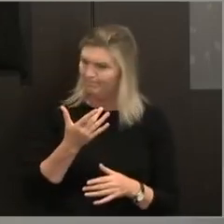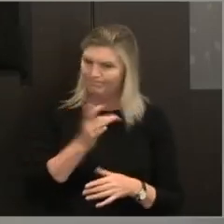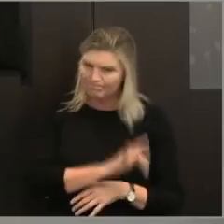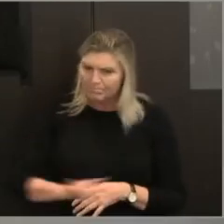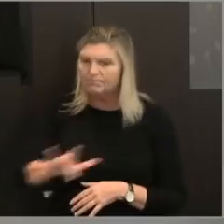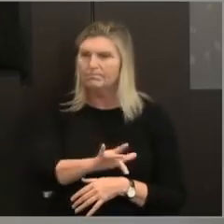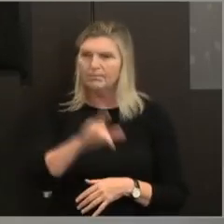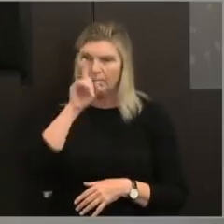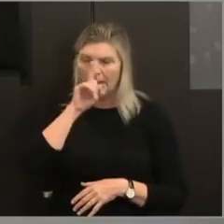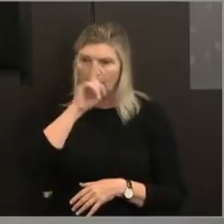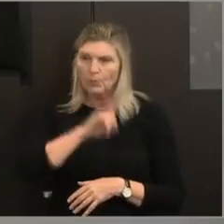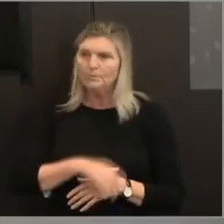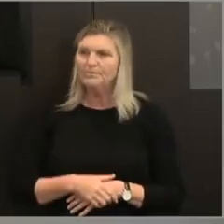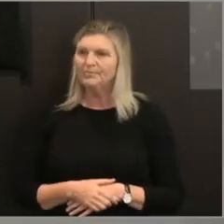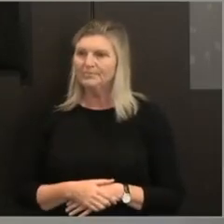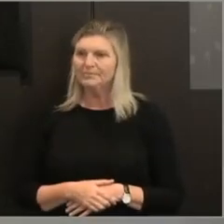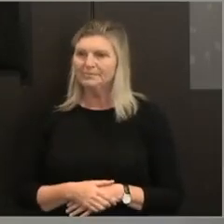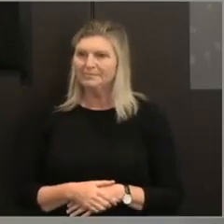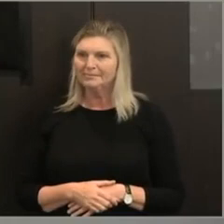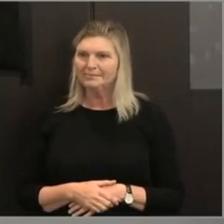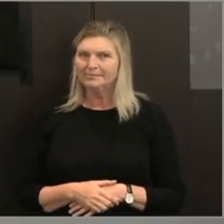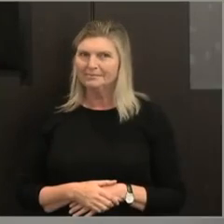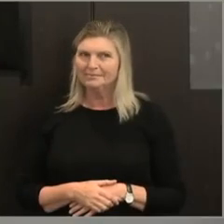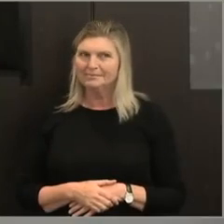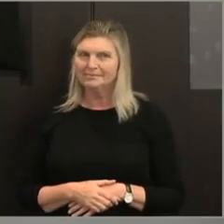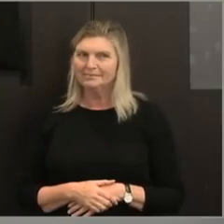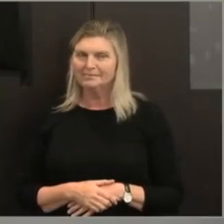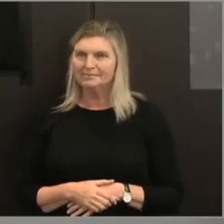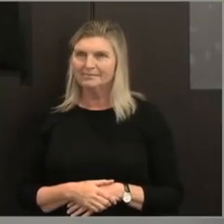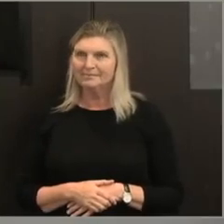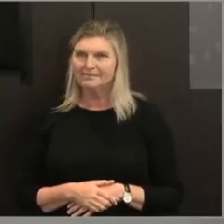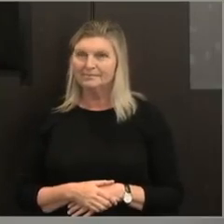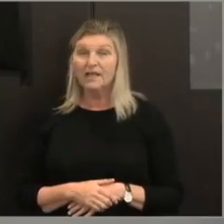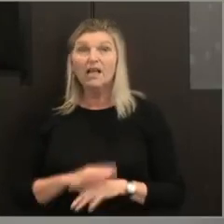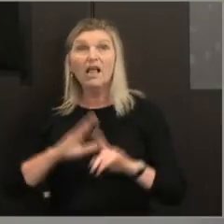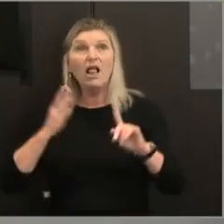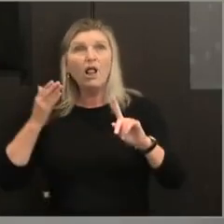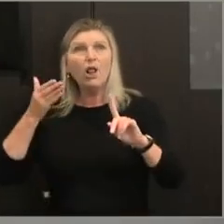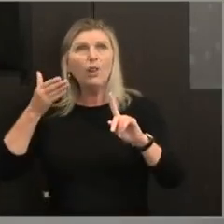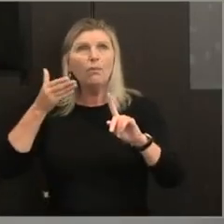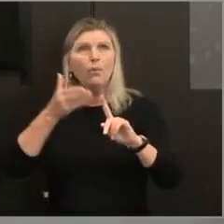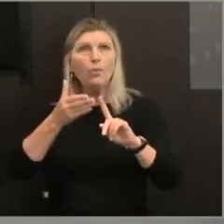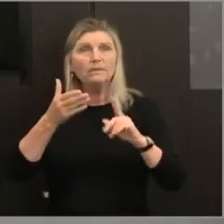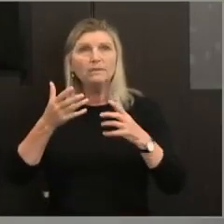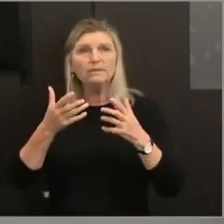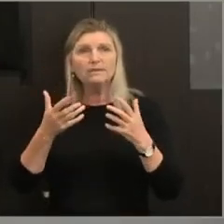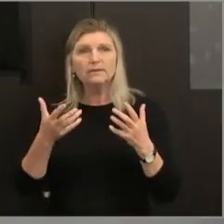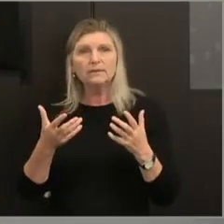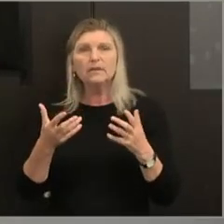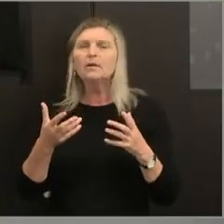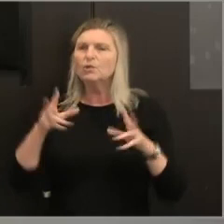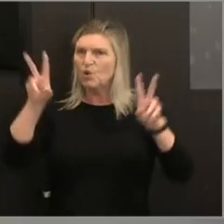and Reconciliation Commission referred to above described that purpose and the practice as